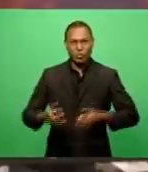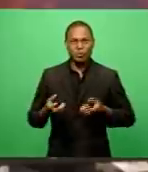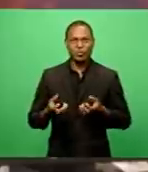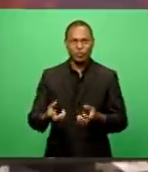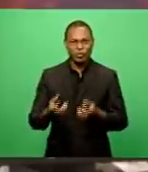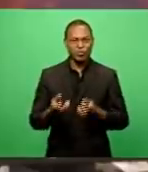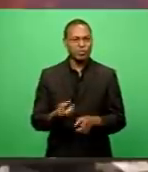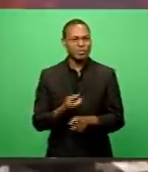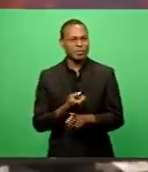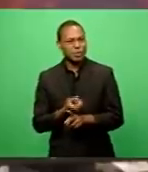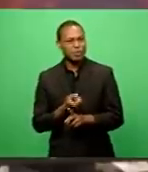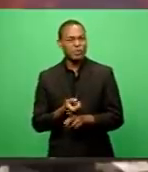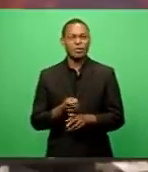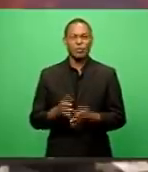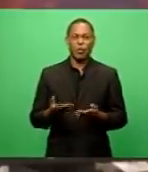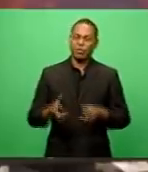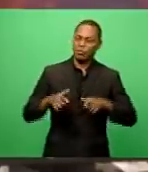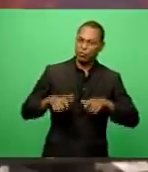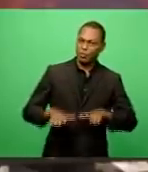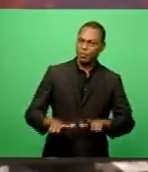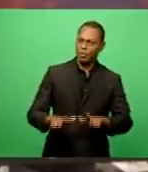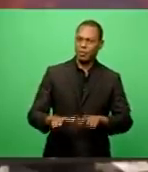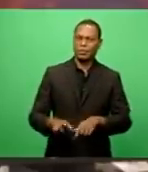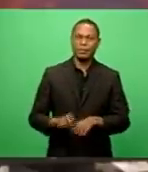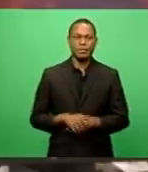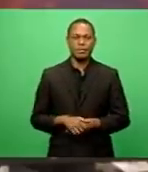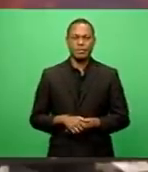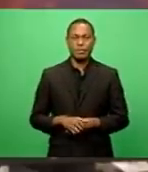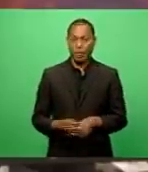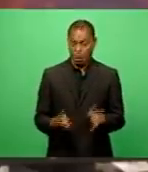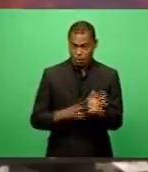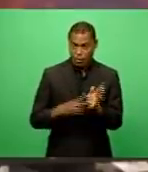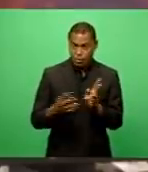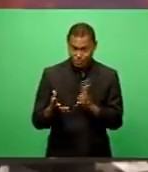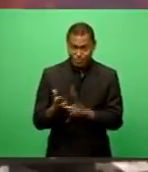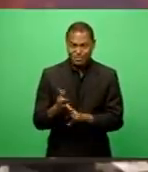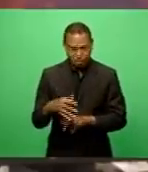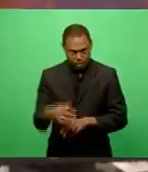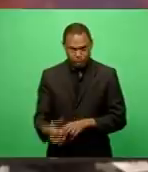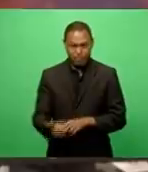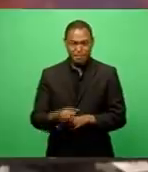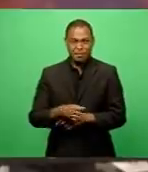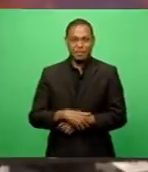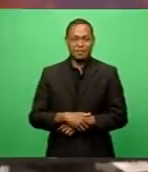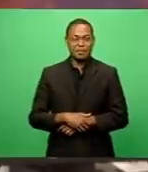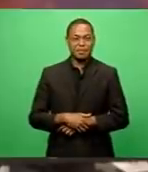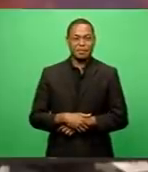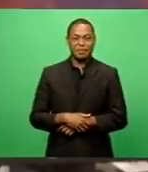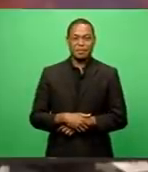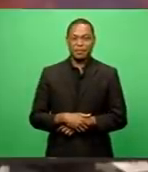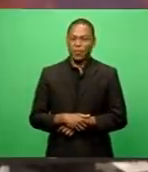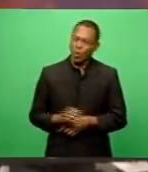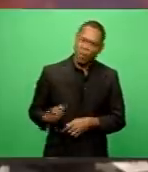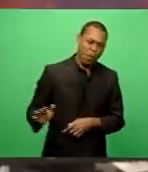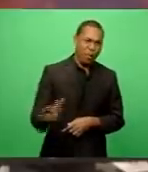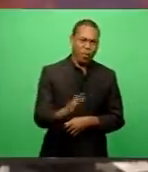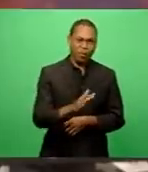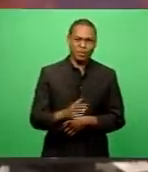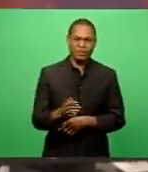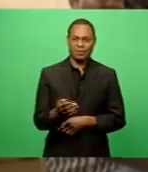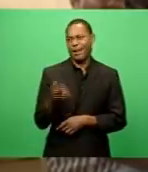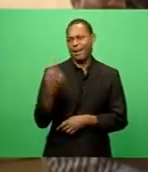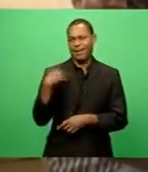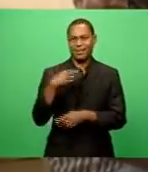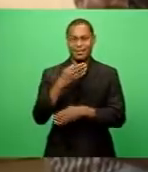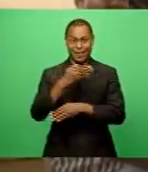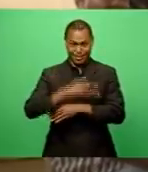even provided transport for the villages, and the whole of last night